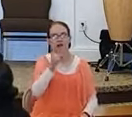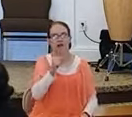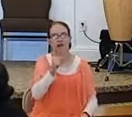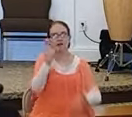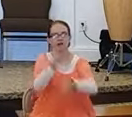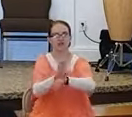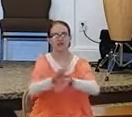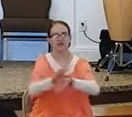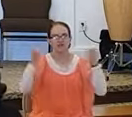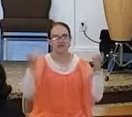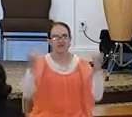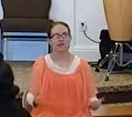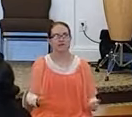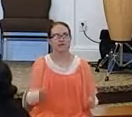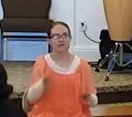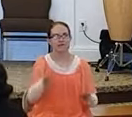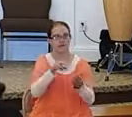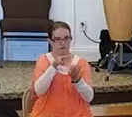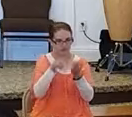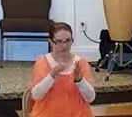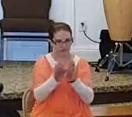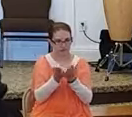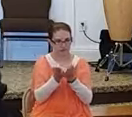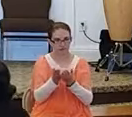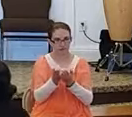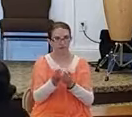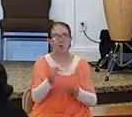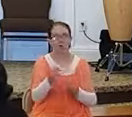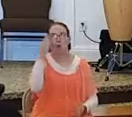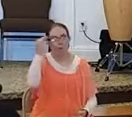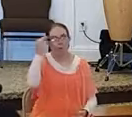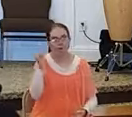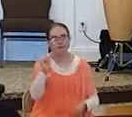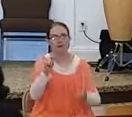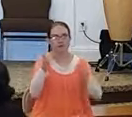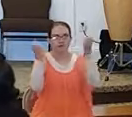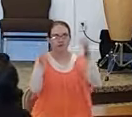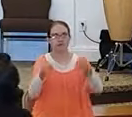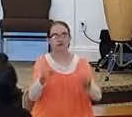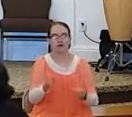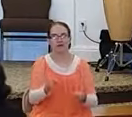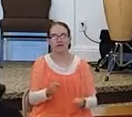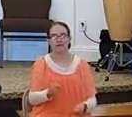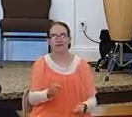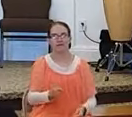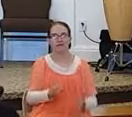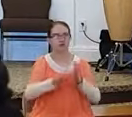churches today that study the word of God. You know why they study it? They're trying to disprove other people.